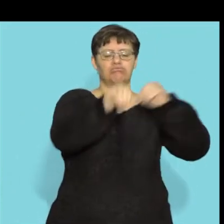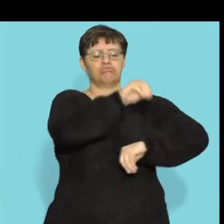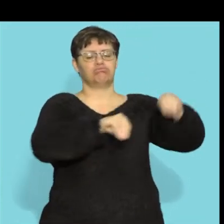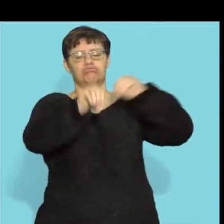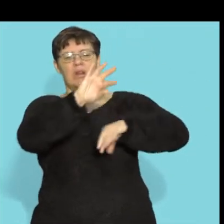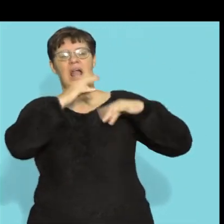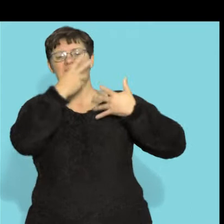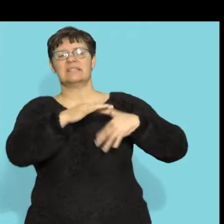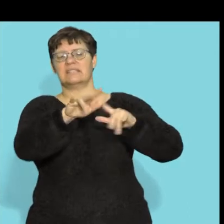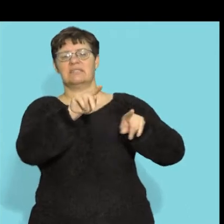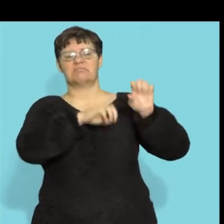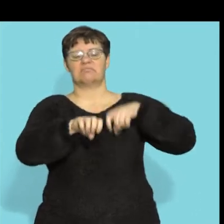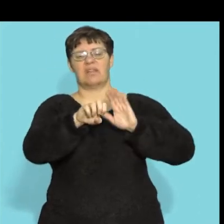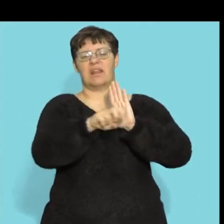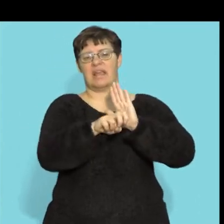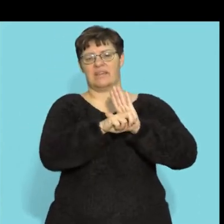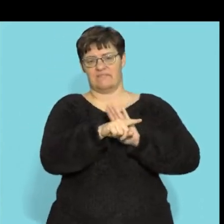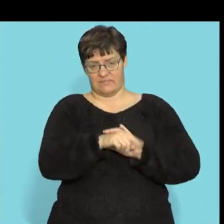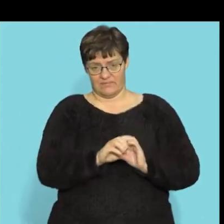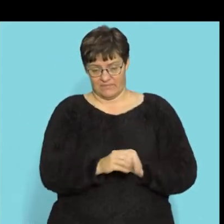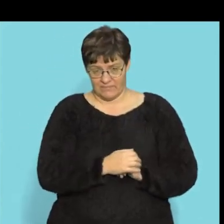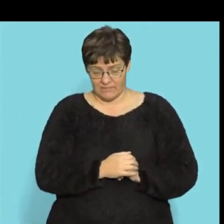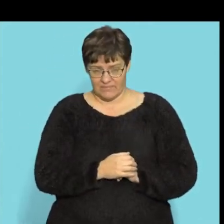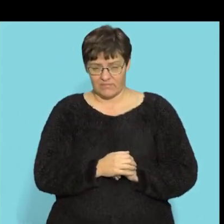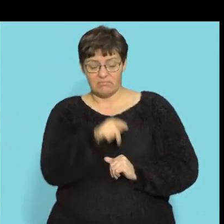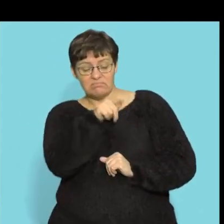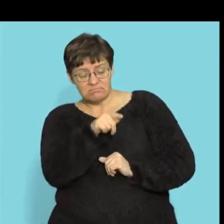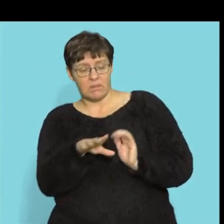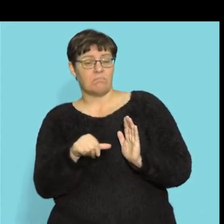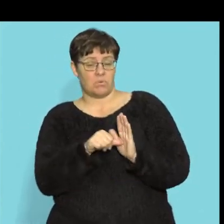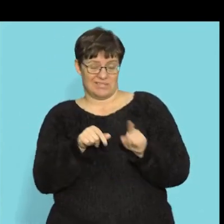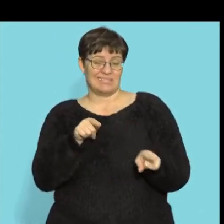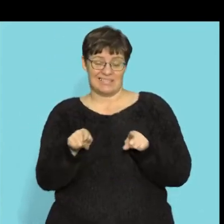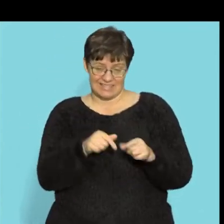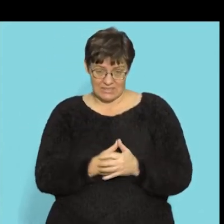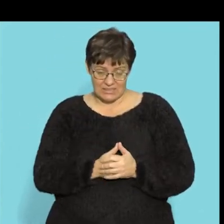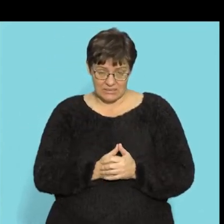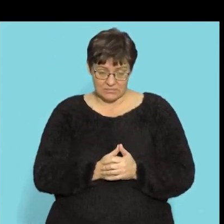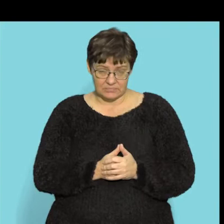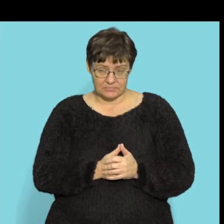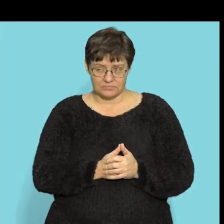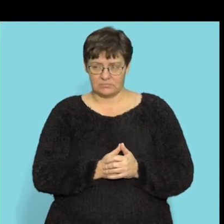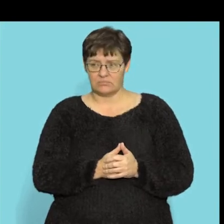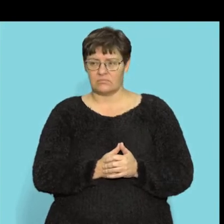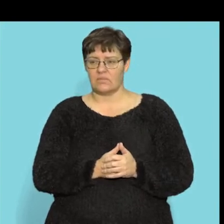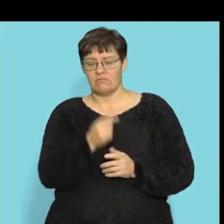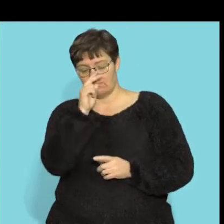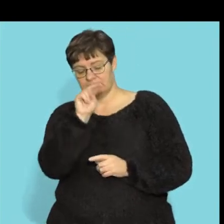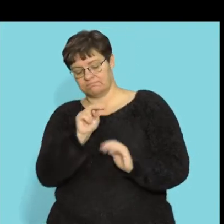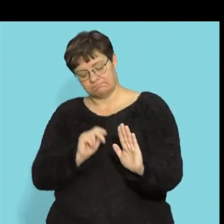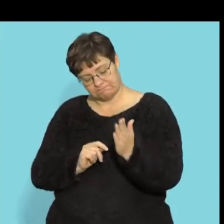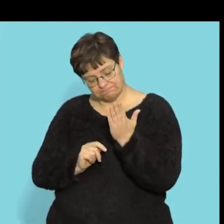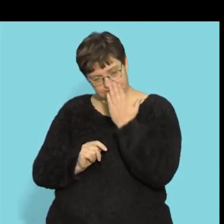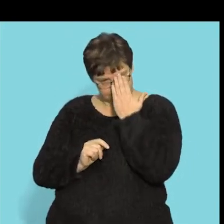electrons. Okay, so these are two very important components within the microview model of a conductor. And